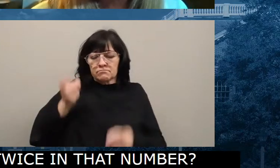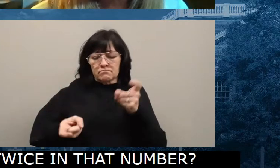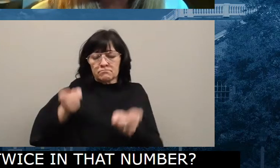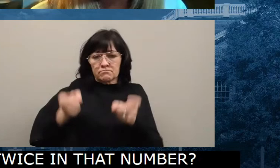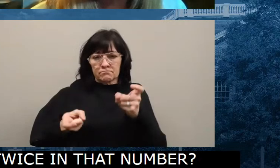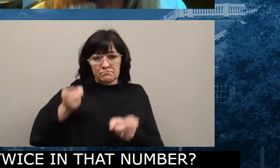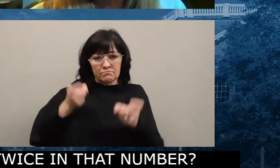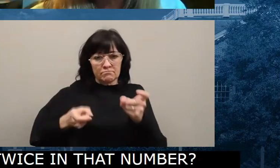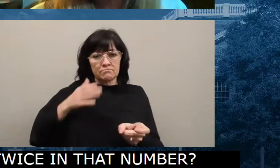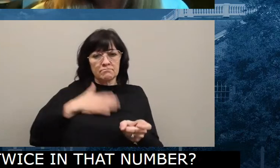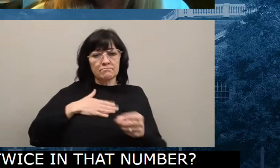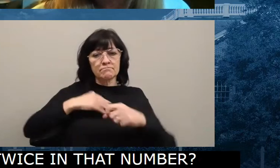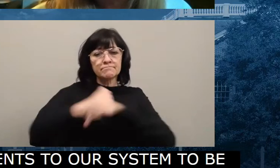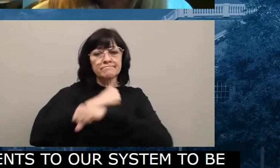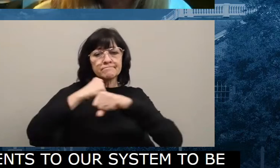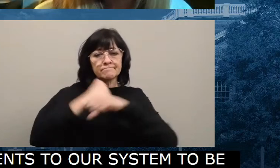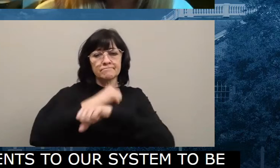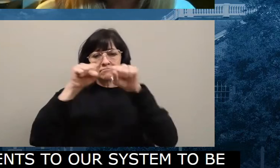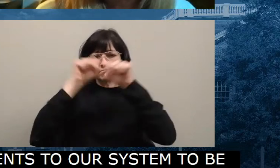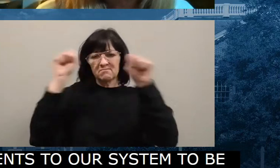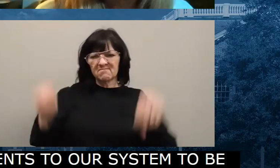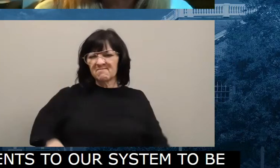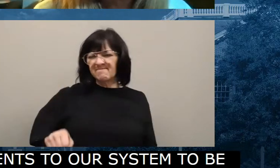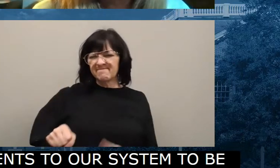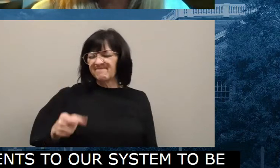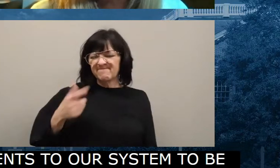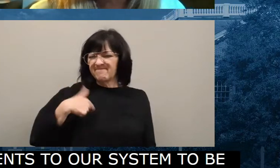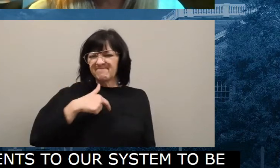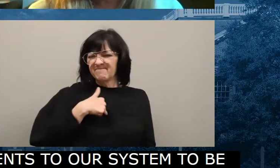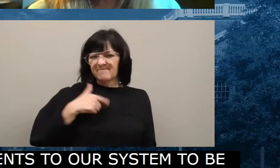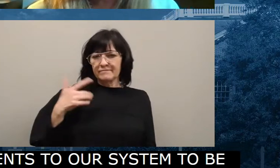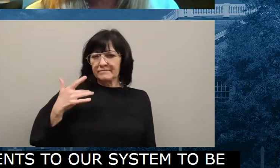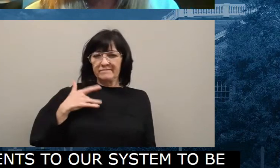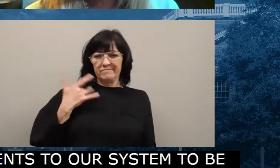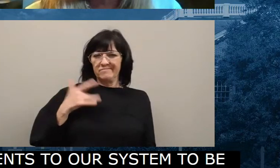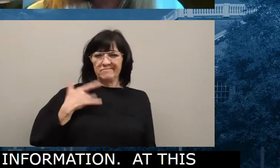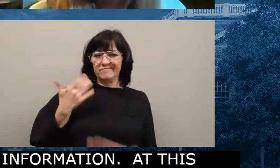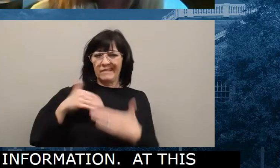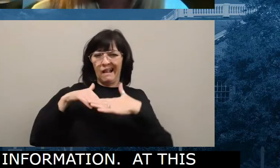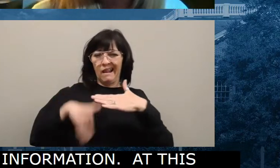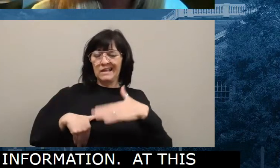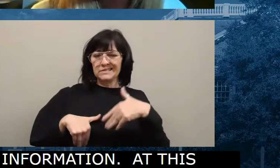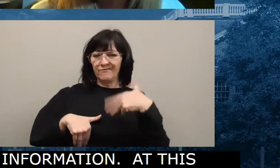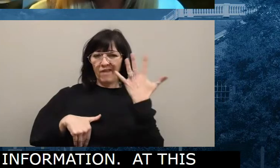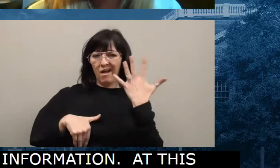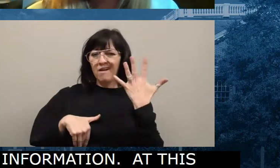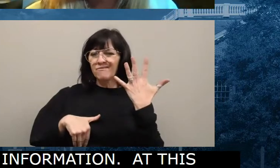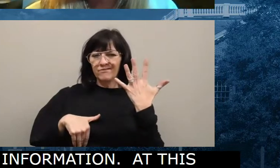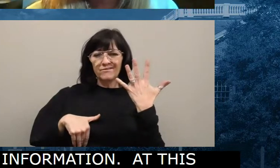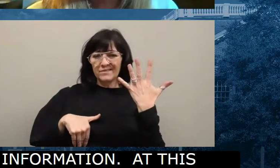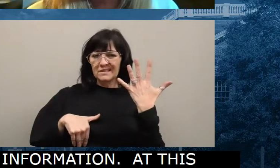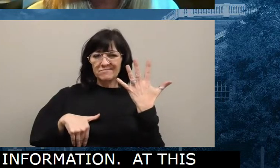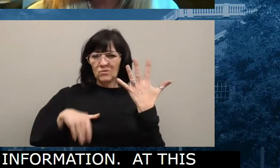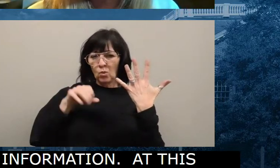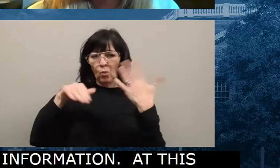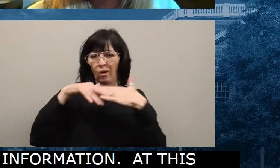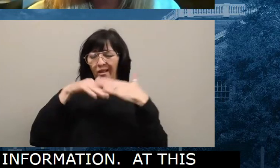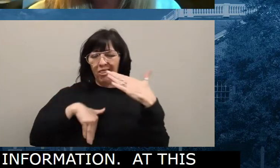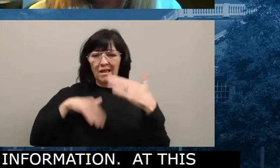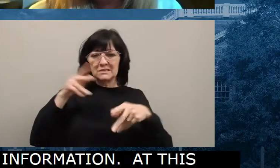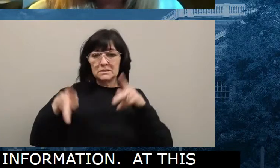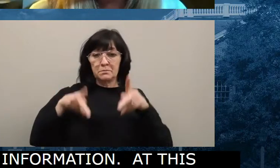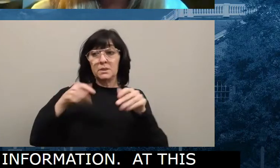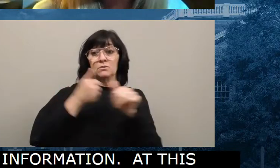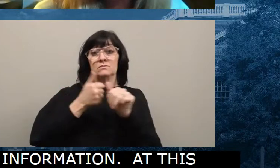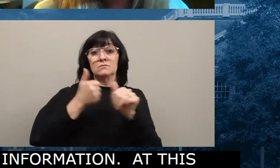But at this point, we think it's less than a handful of individuals. So perhaps 5 or less individuals who've actually